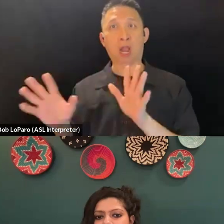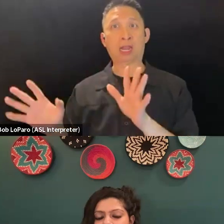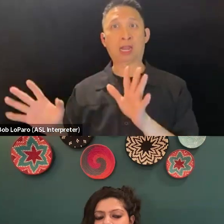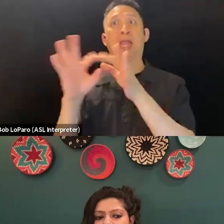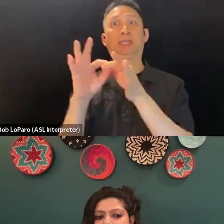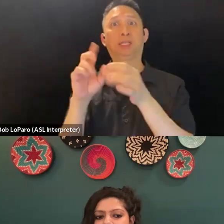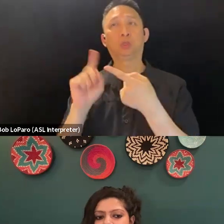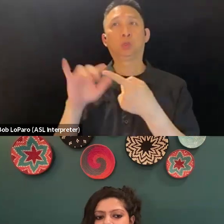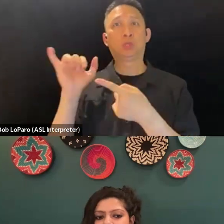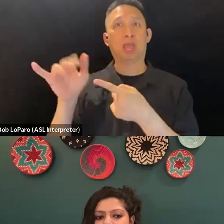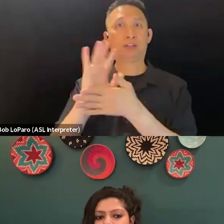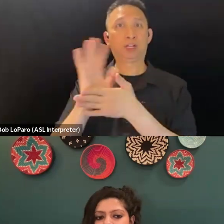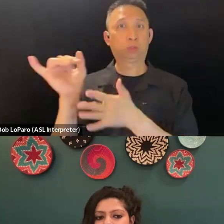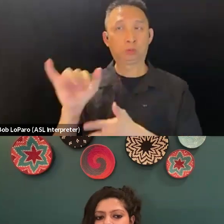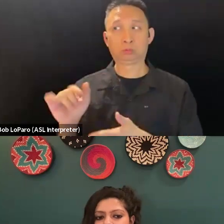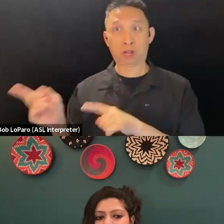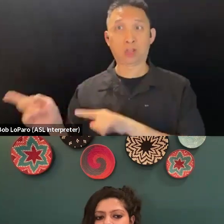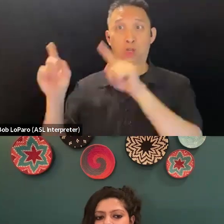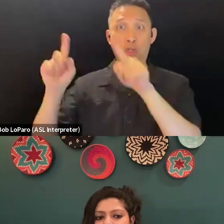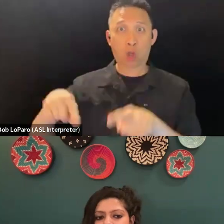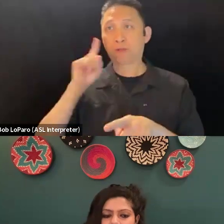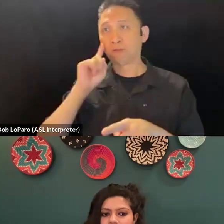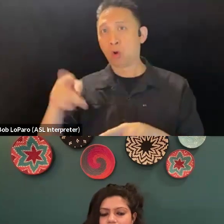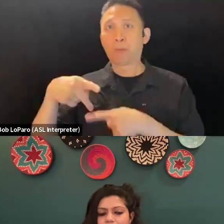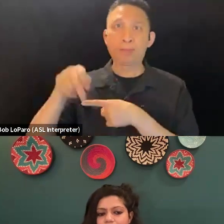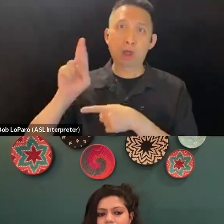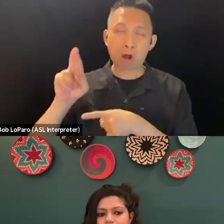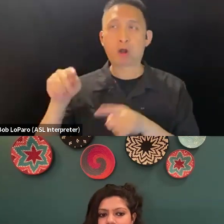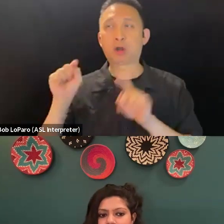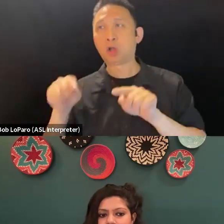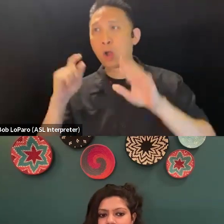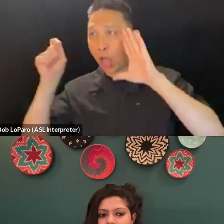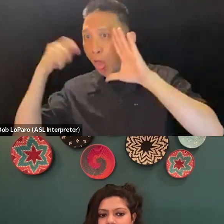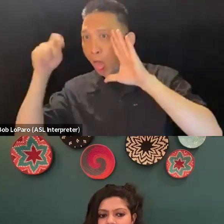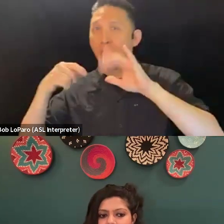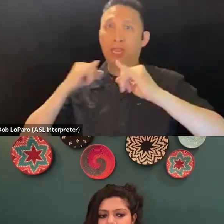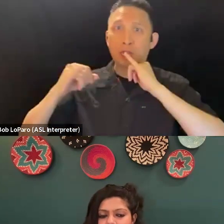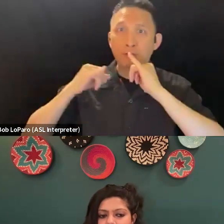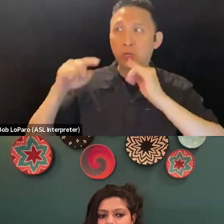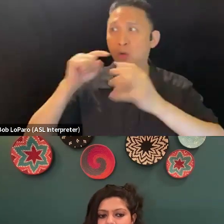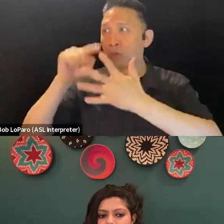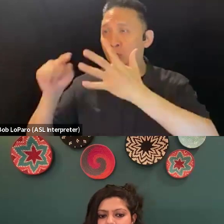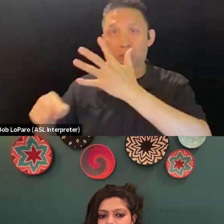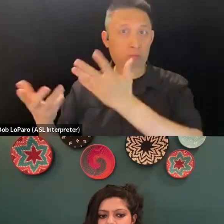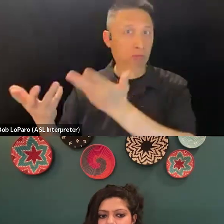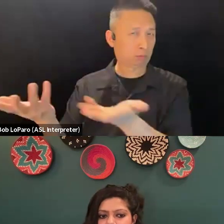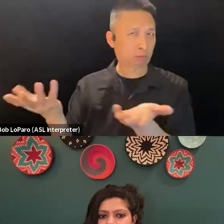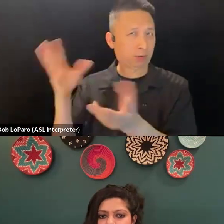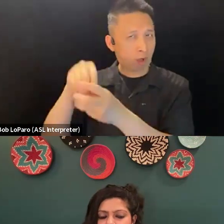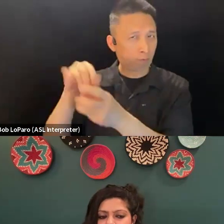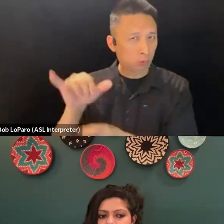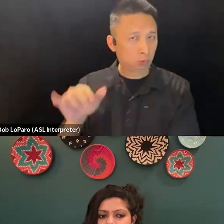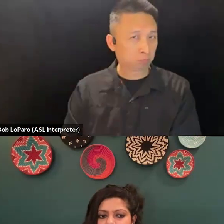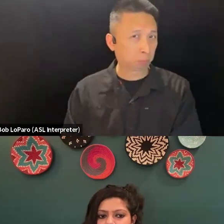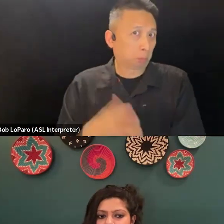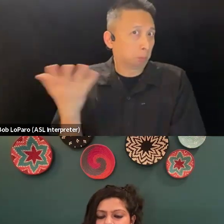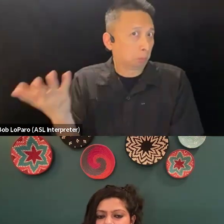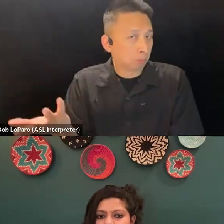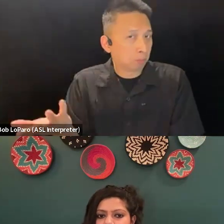climate change, did we always think to put that front and center? What does that mean? So you end up having some of these conversations